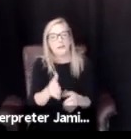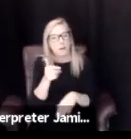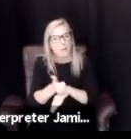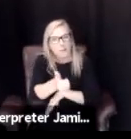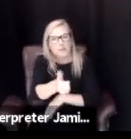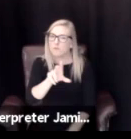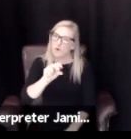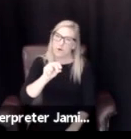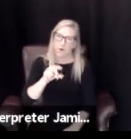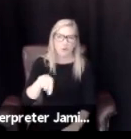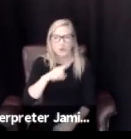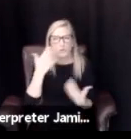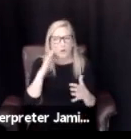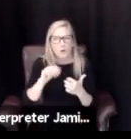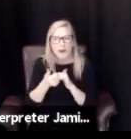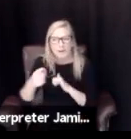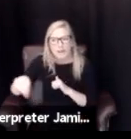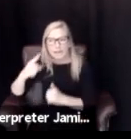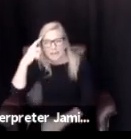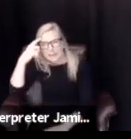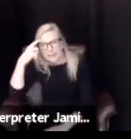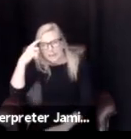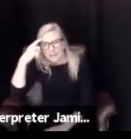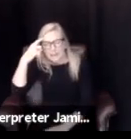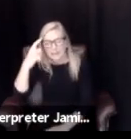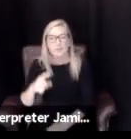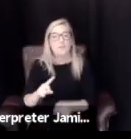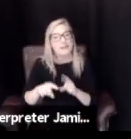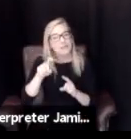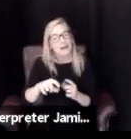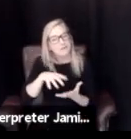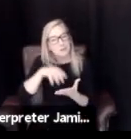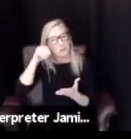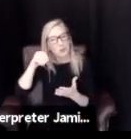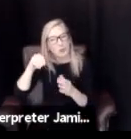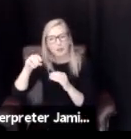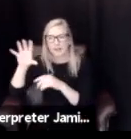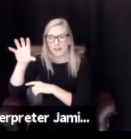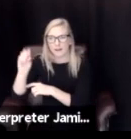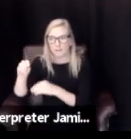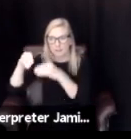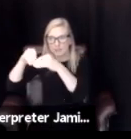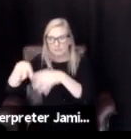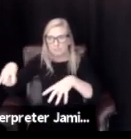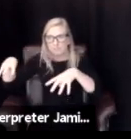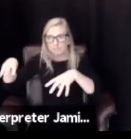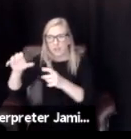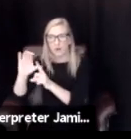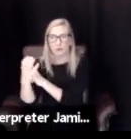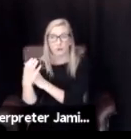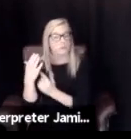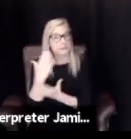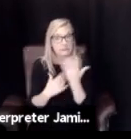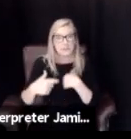you. All right. Learn the organization's hierarchy and culture. Sometimes you're talking to the right